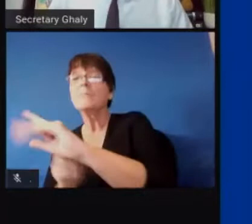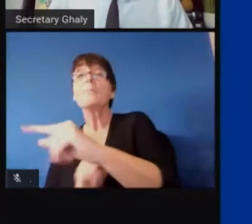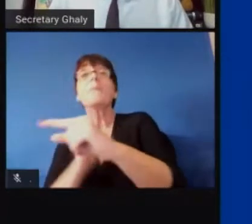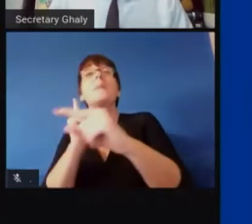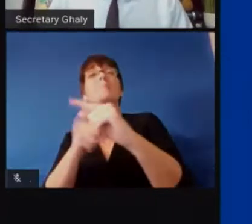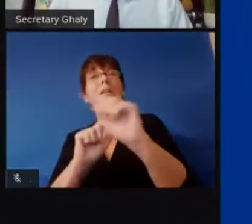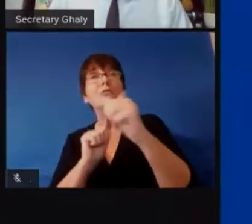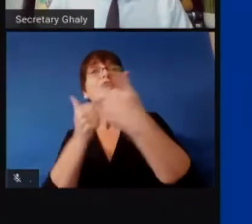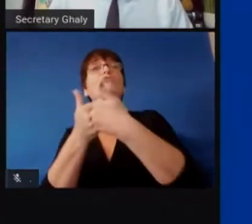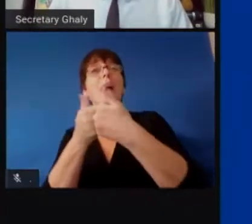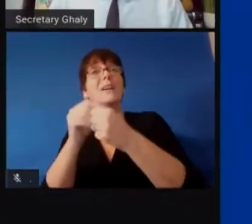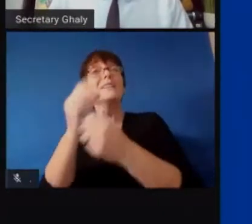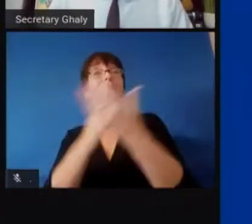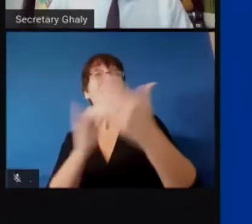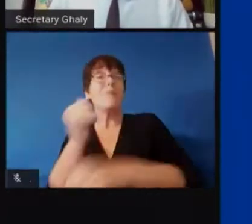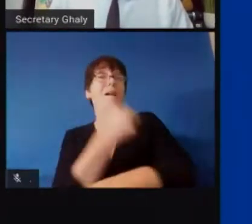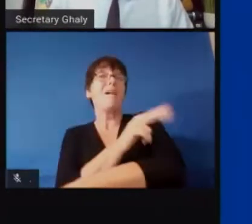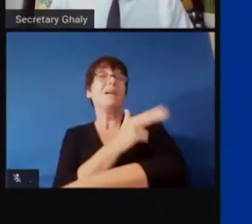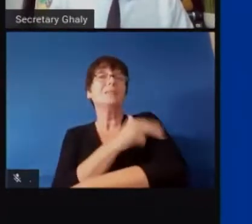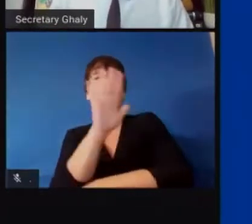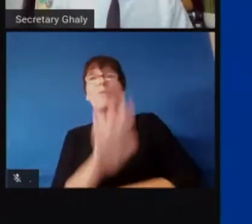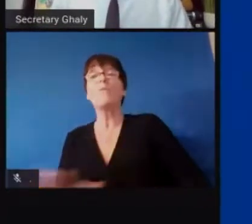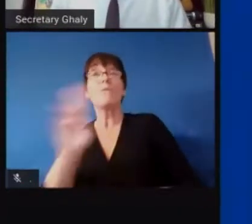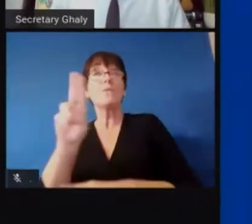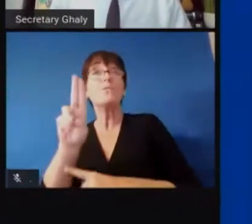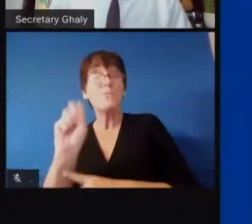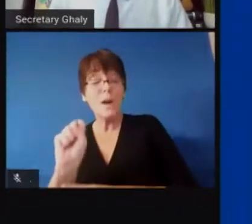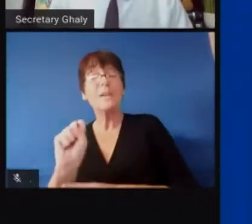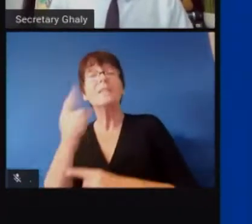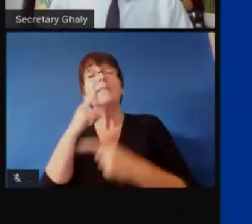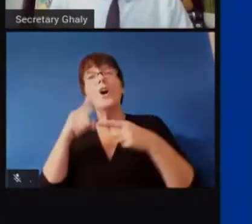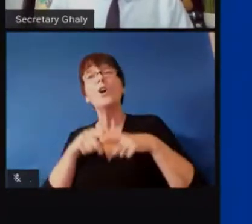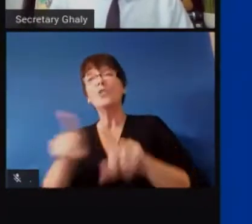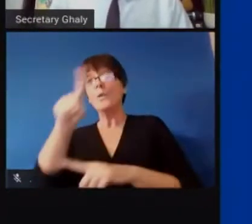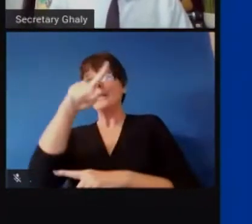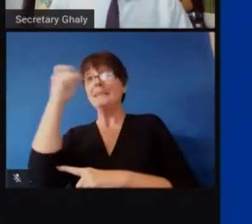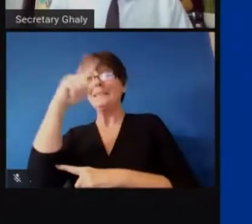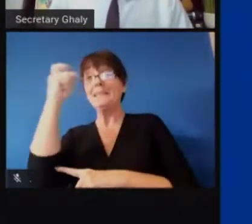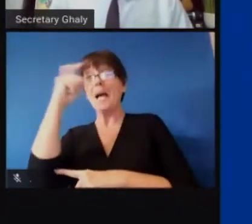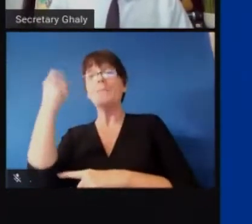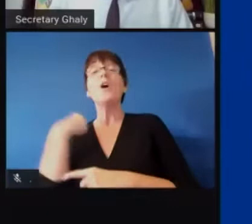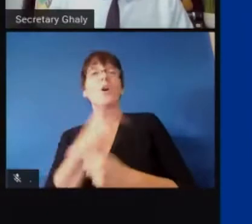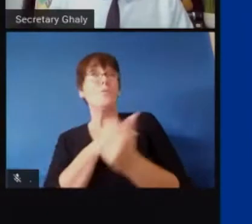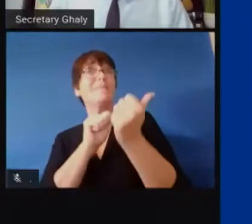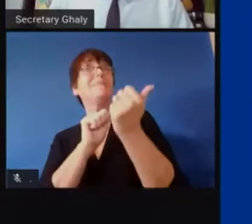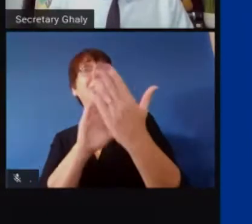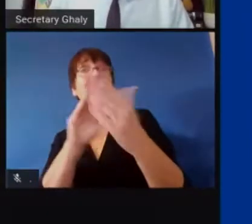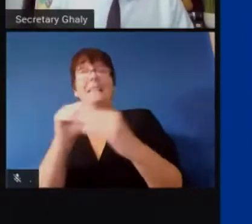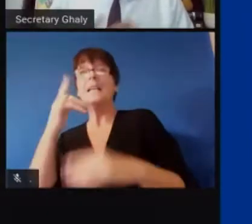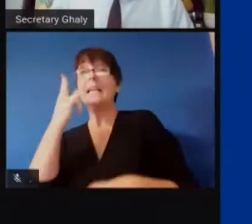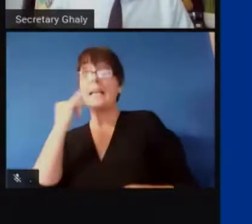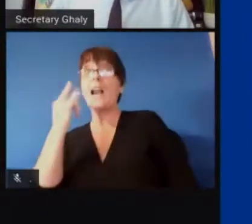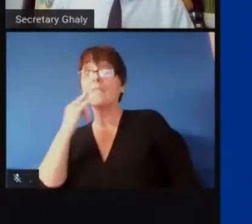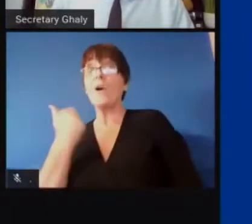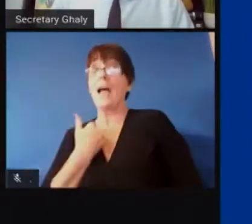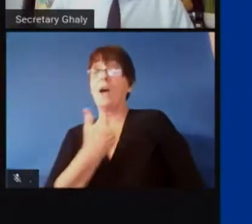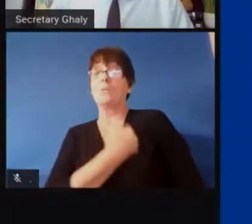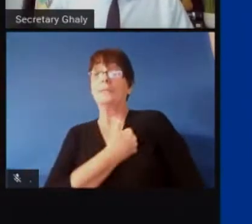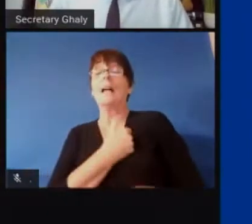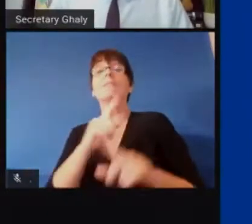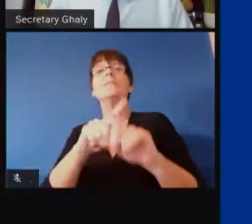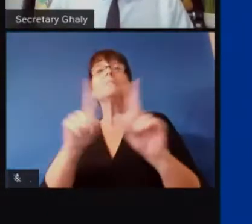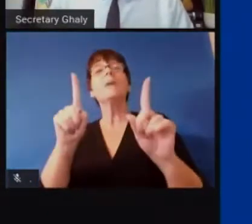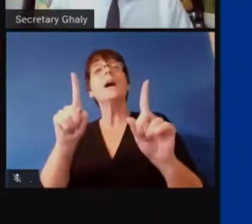challenges in some of the hospitals around the nation, things that during the summer we certainly faced ourselves here in California, but because